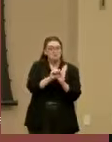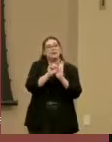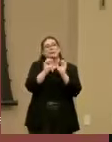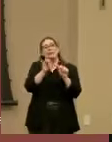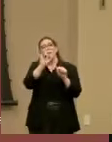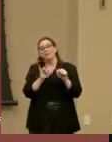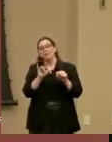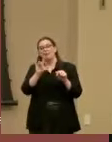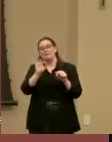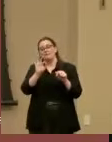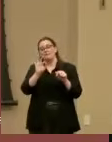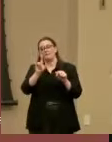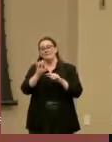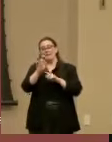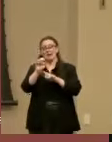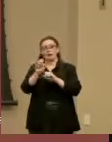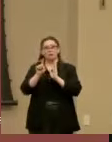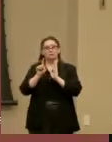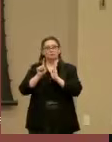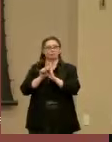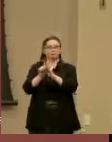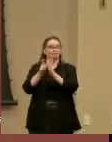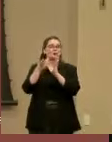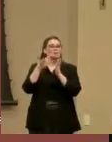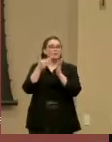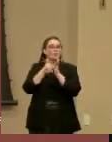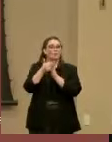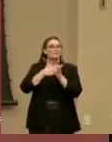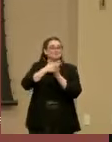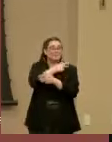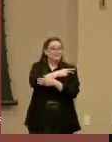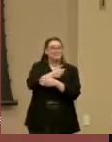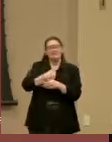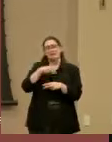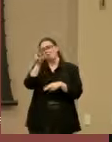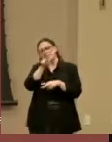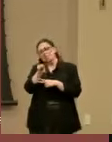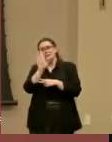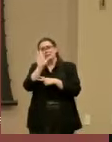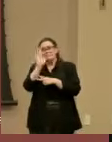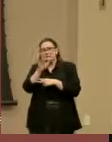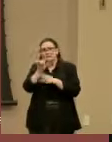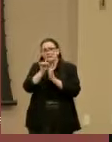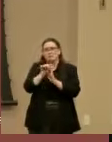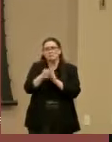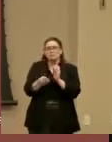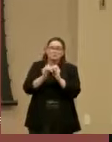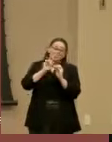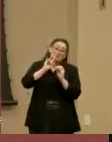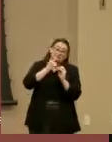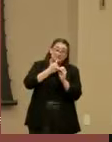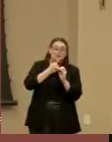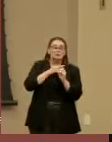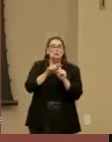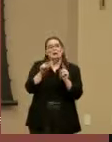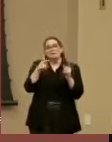So I would say I do think some of my patients have more severe symptoms, but I'm not sure. I think I've seen kind of 50-50. So it's a